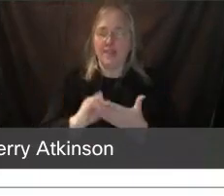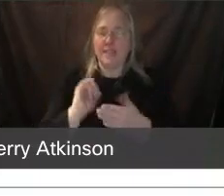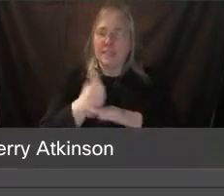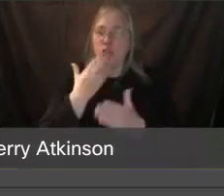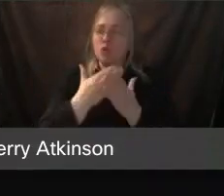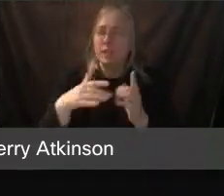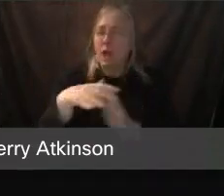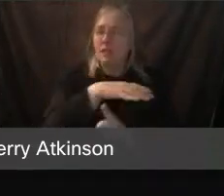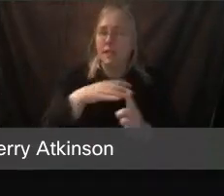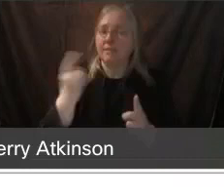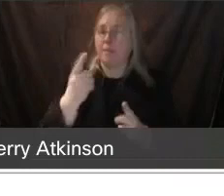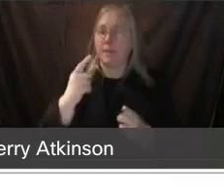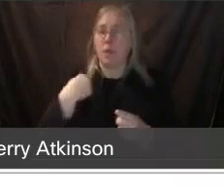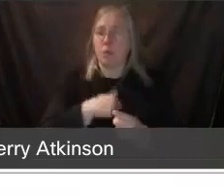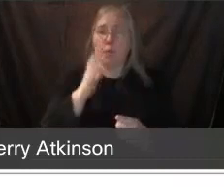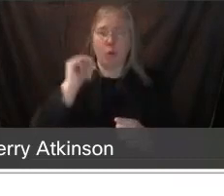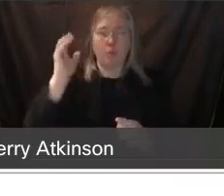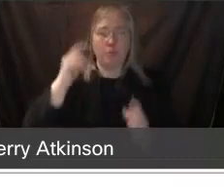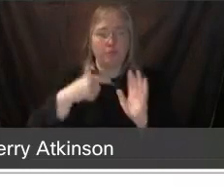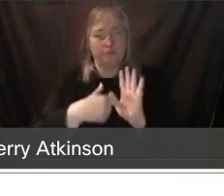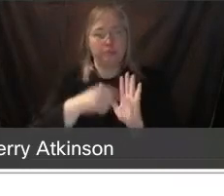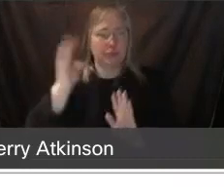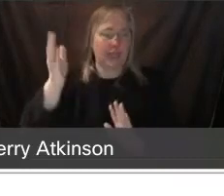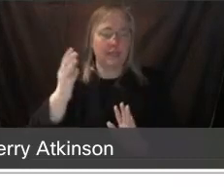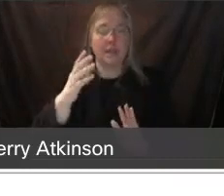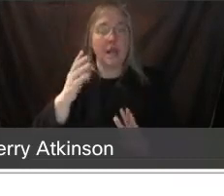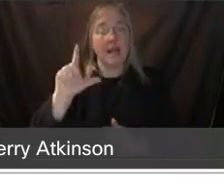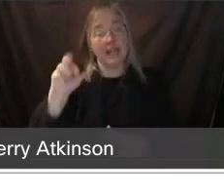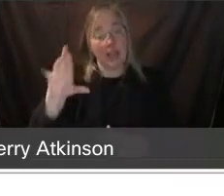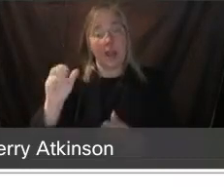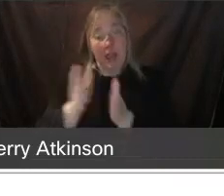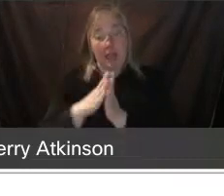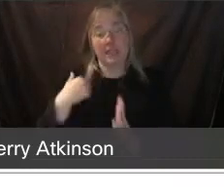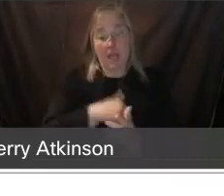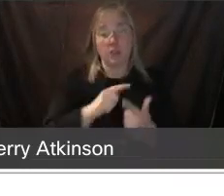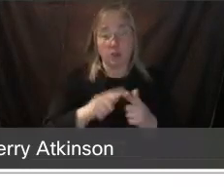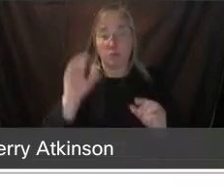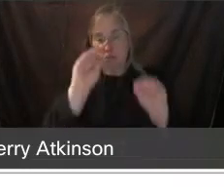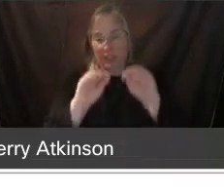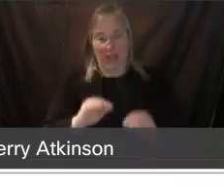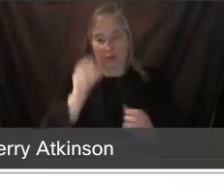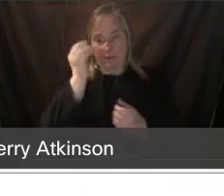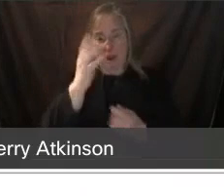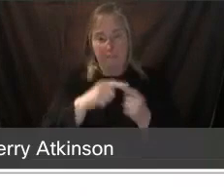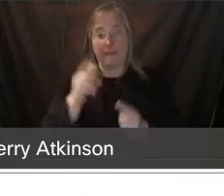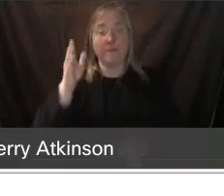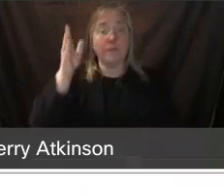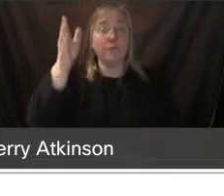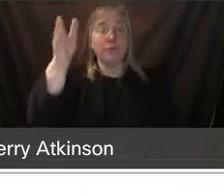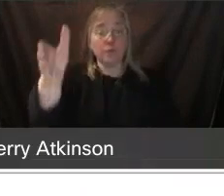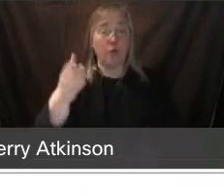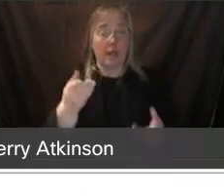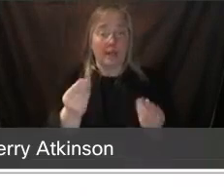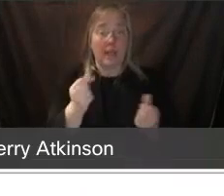going to be presenting. So Larry had asked us to put together some information about future land